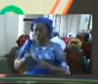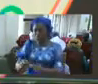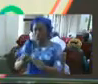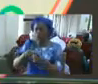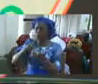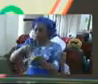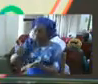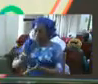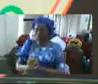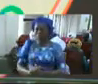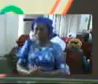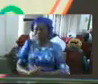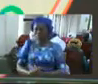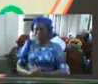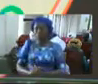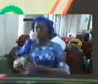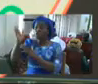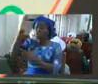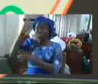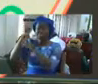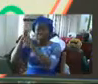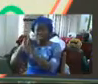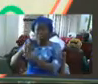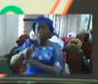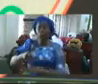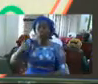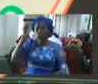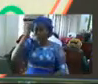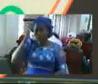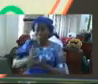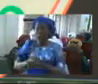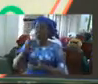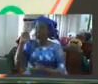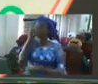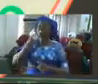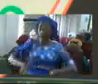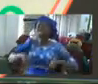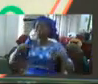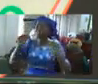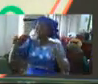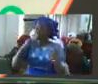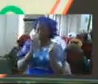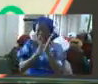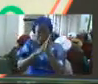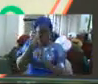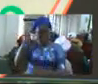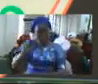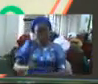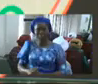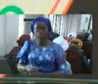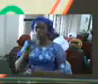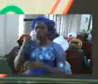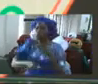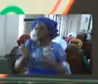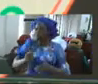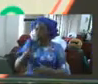all, God himself is aware that only the living can praise him. Whatever we've been doing before,